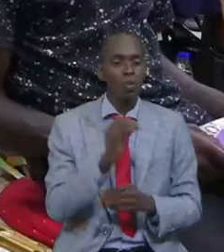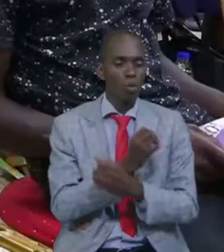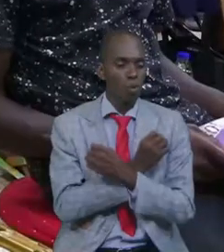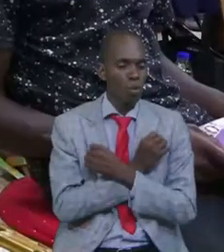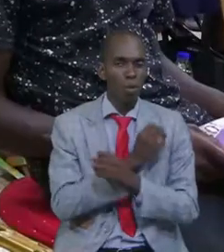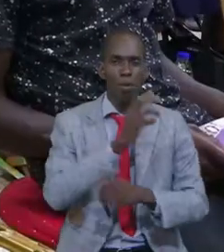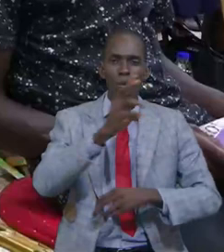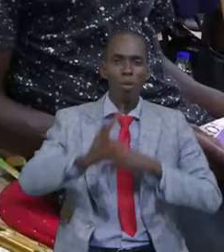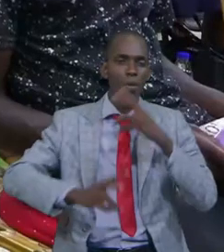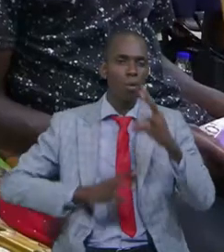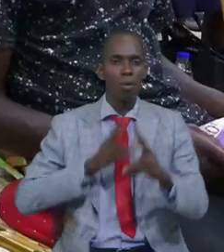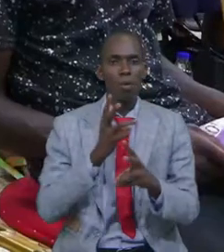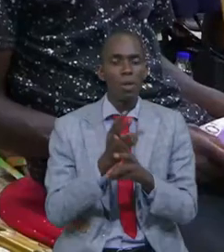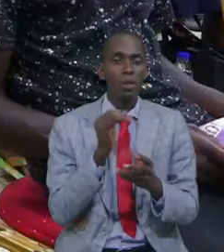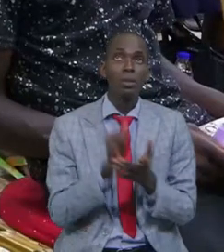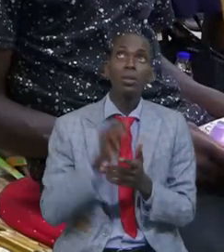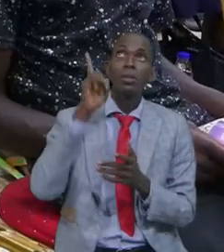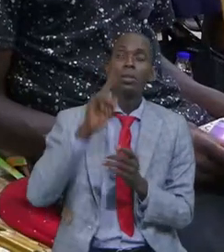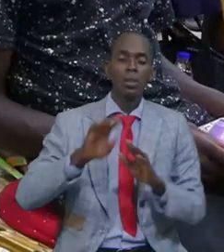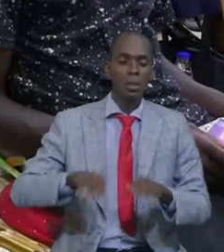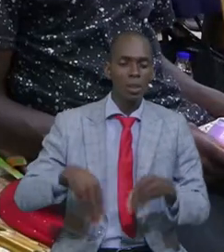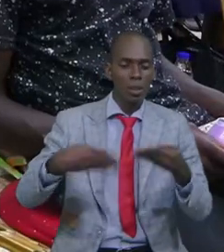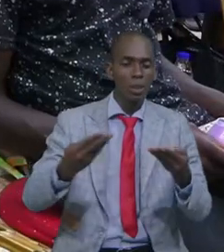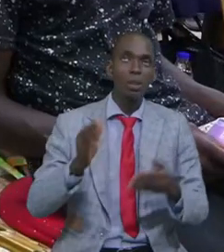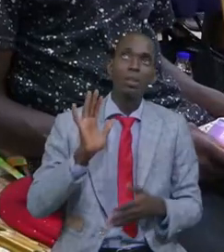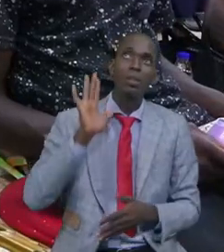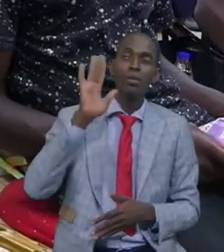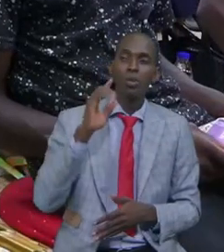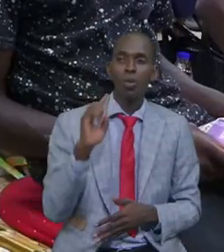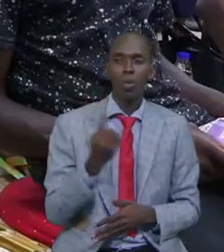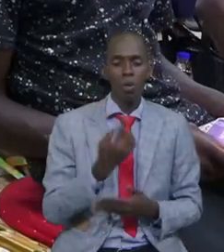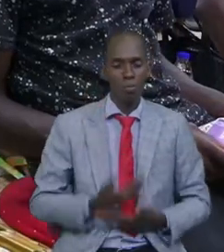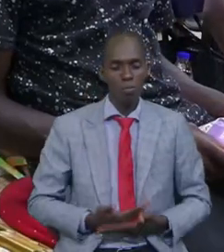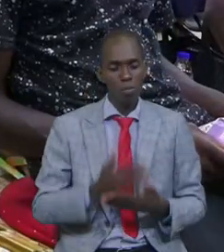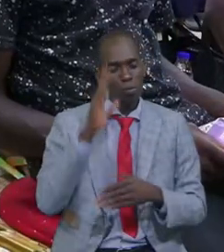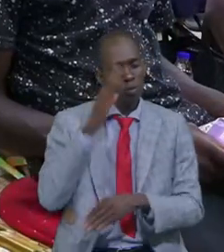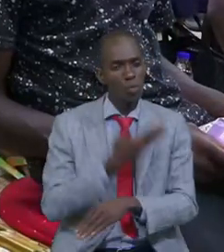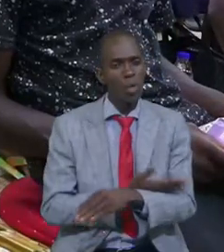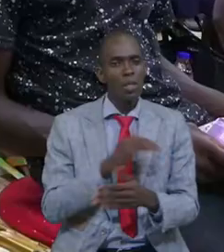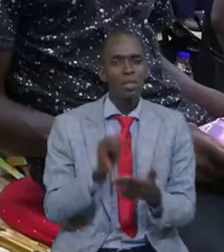world that he gave his only begotten Son, that